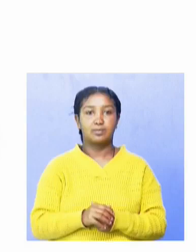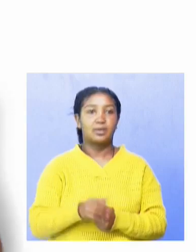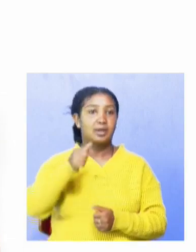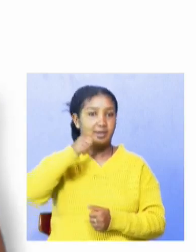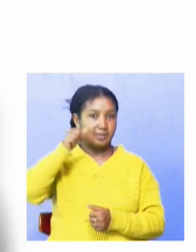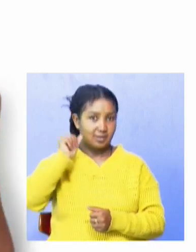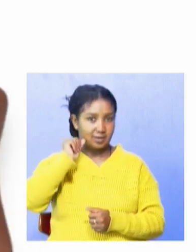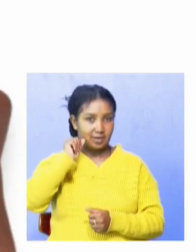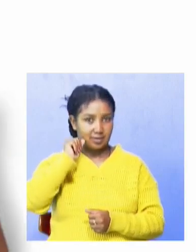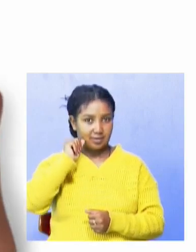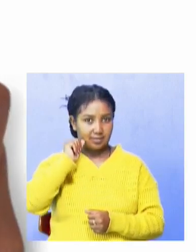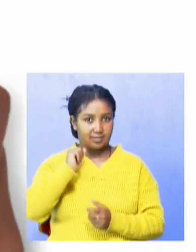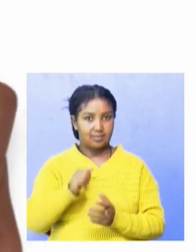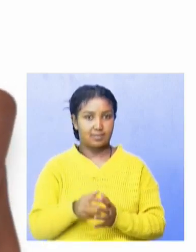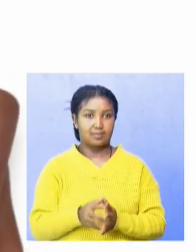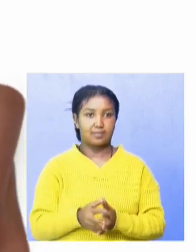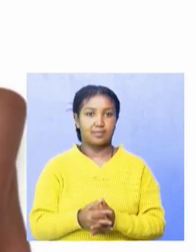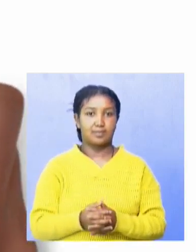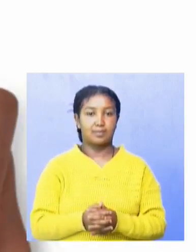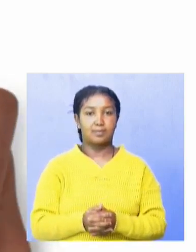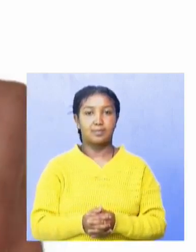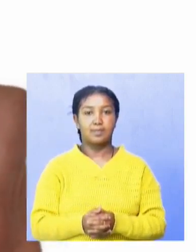yesterday.